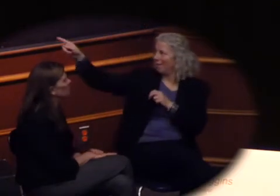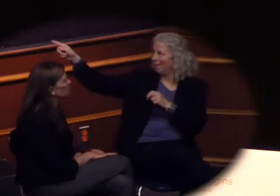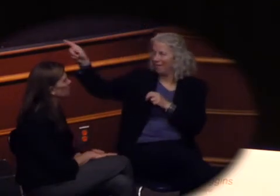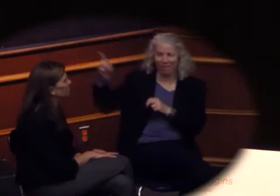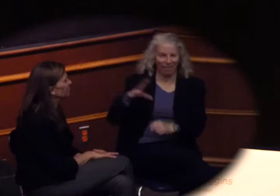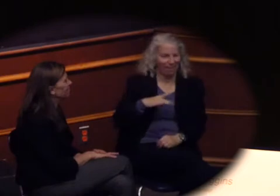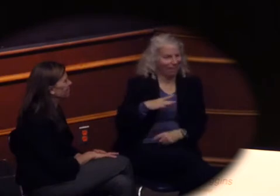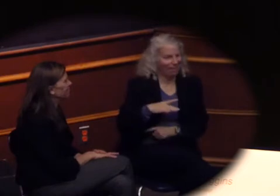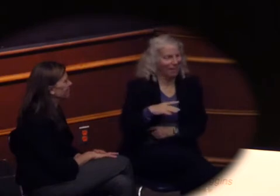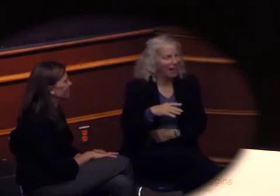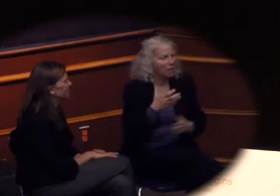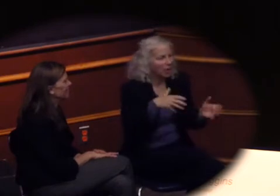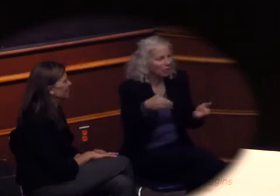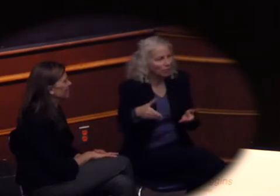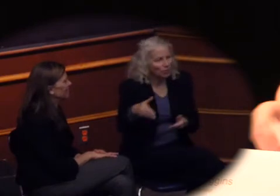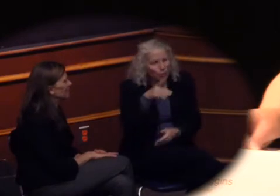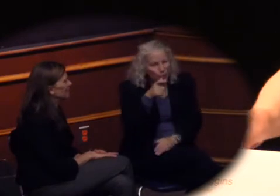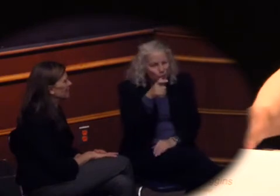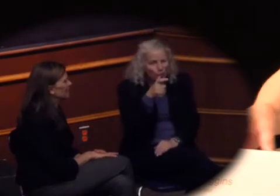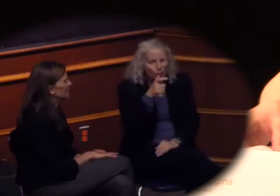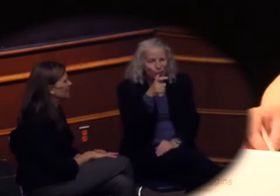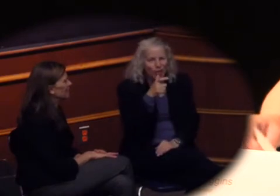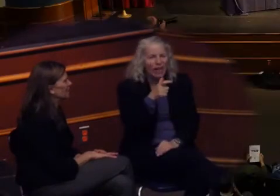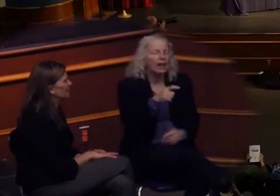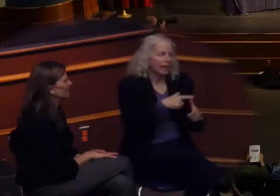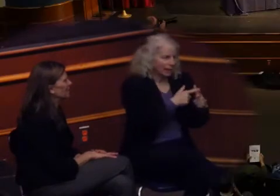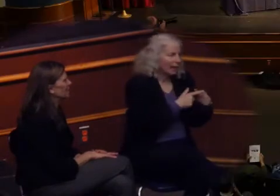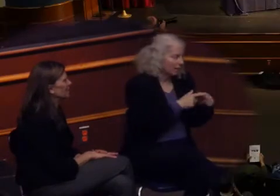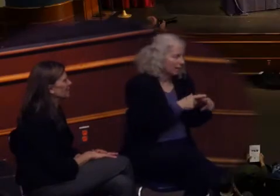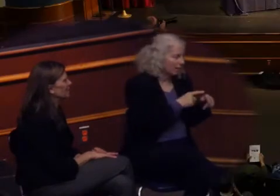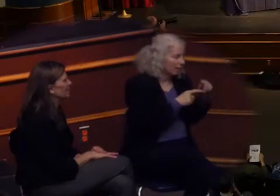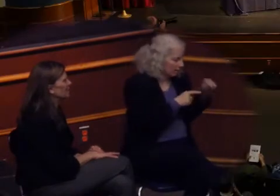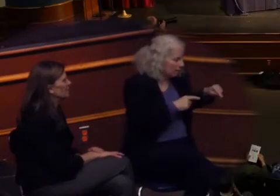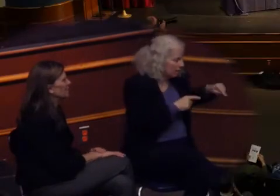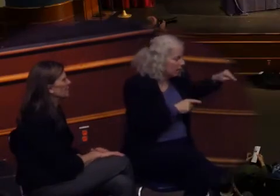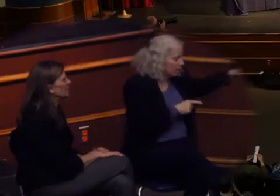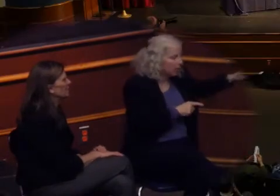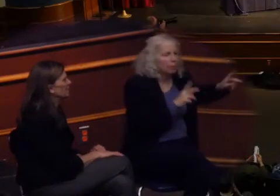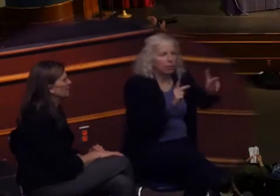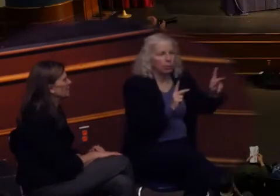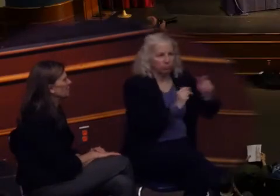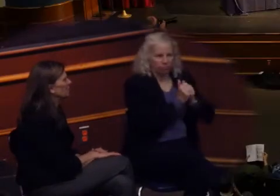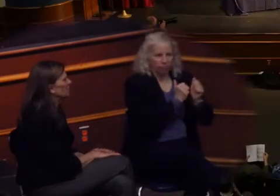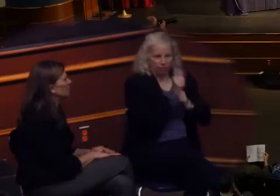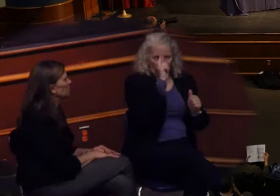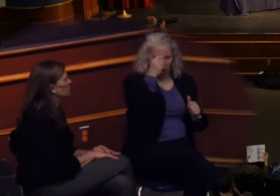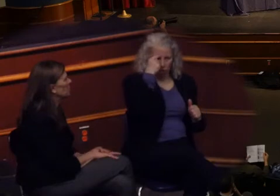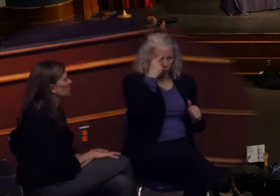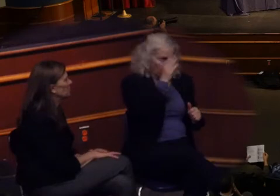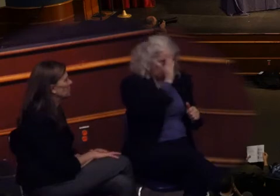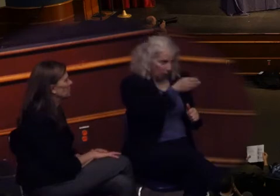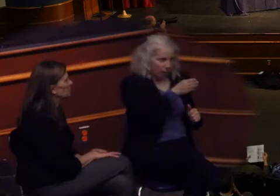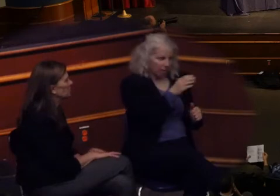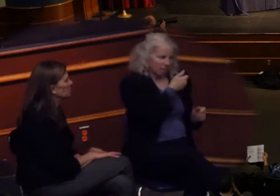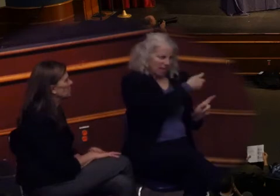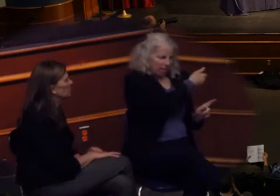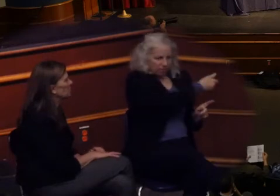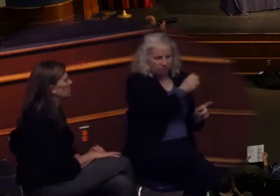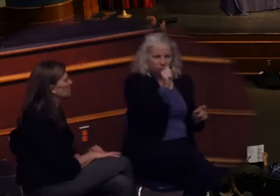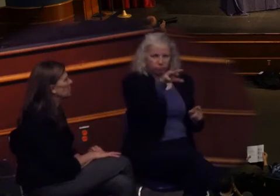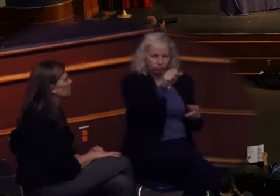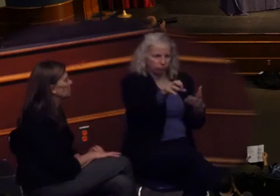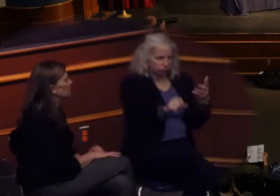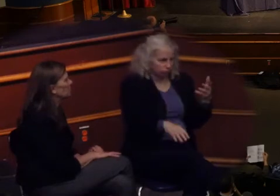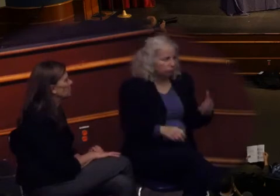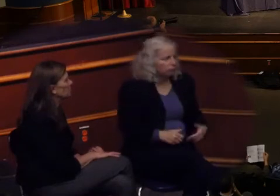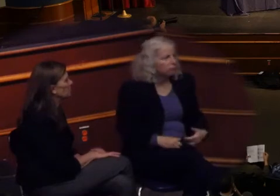just want to introduce them and then the candidates will let them introduce themselves as we launch right into what we're doing today.